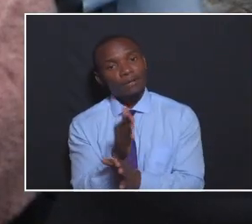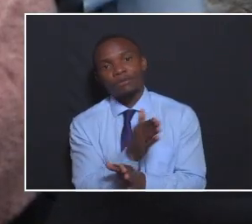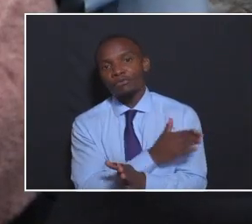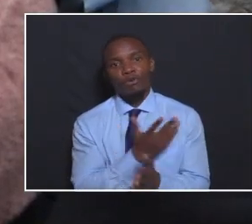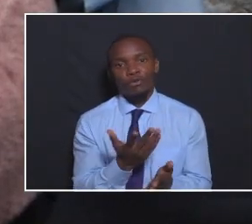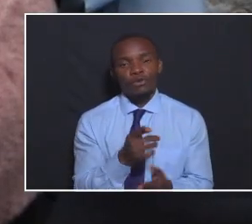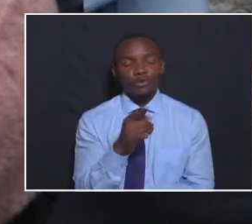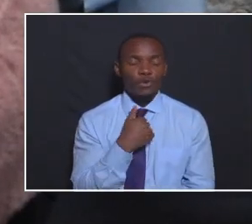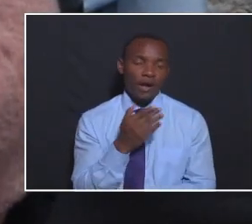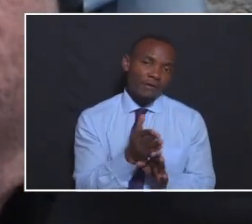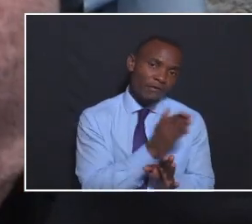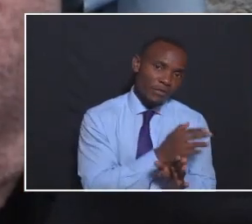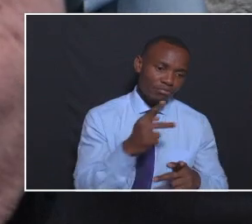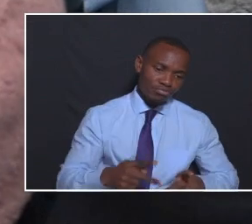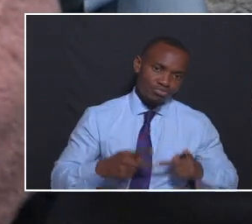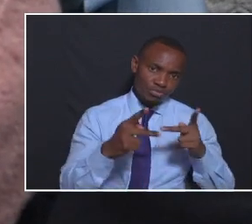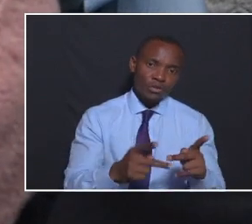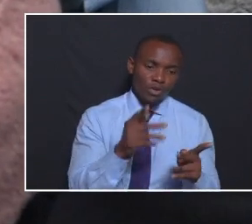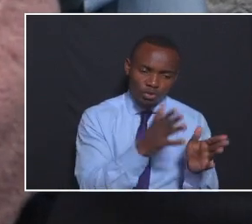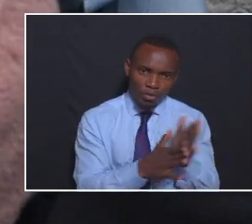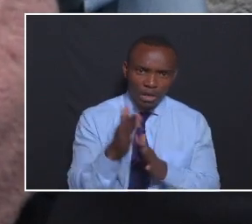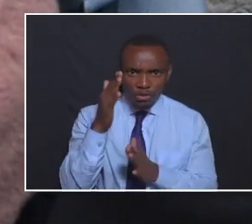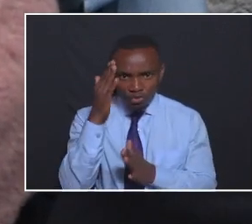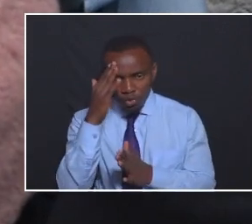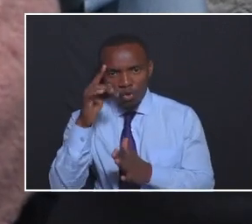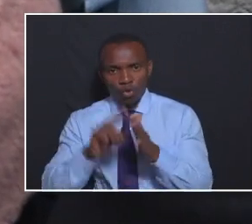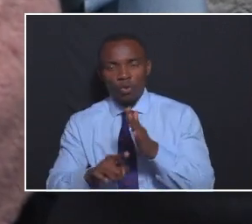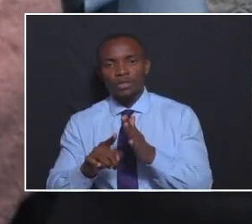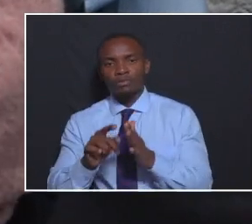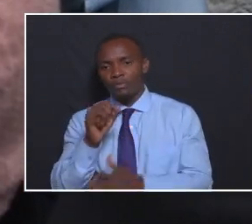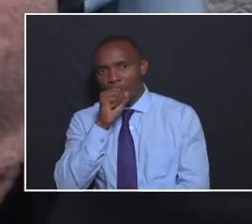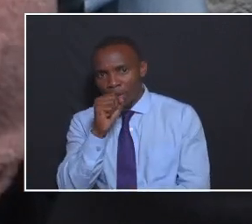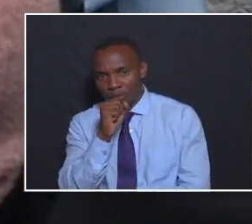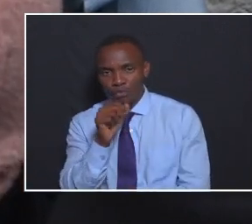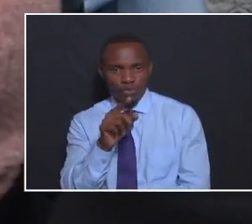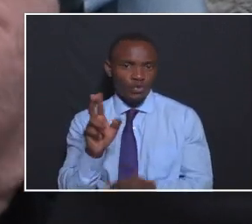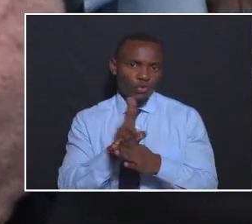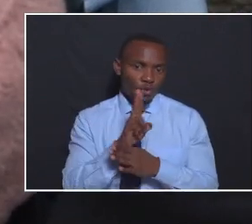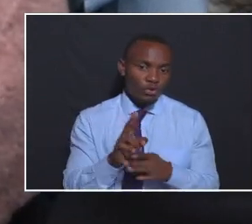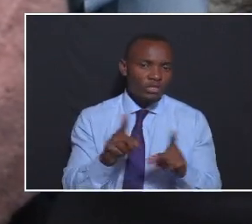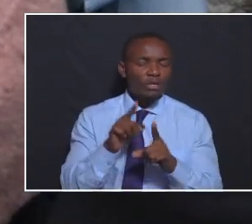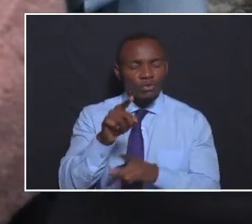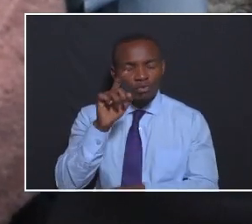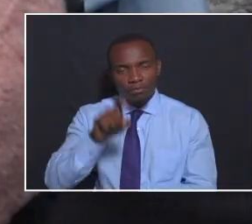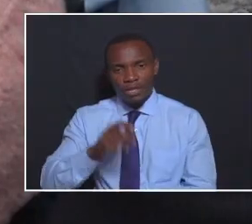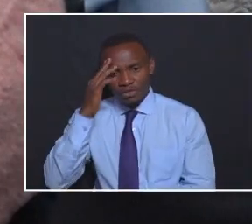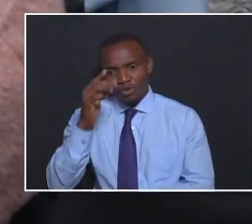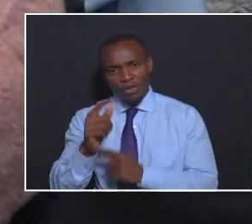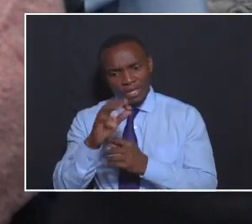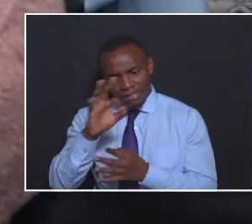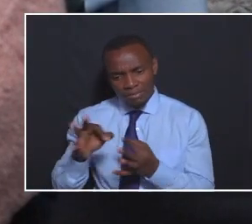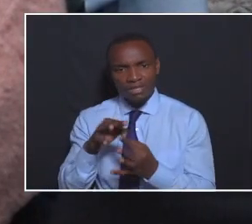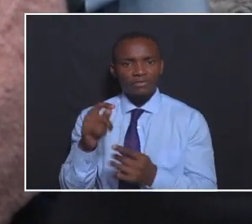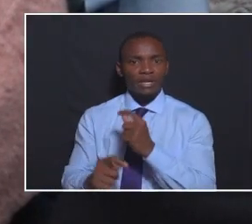have pre-production to plan to know what mics are we going to use, and if we use these kinds of mics in this place, are they going to